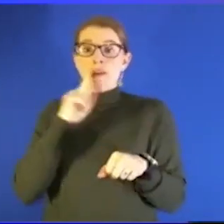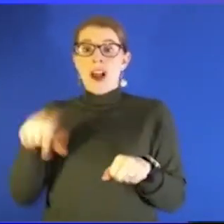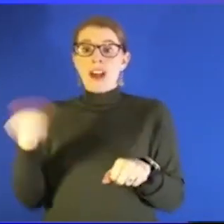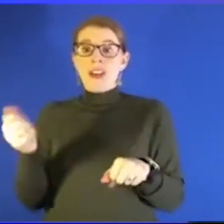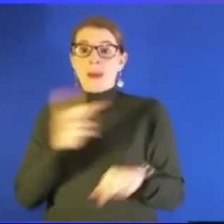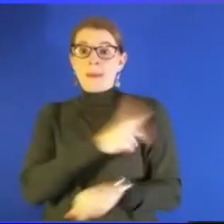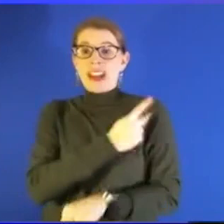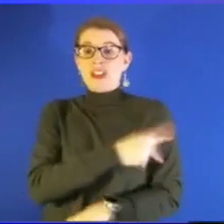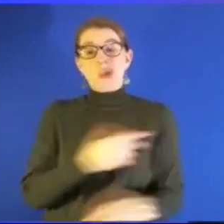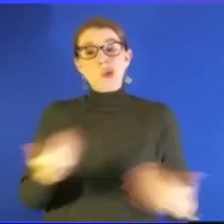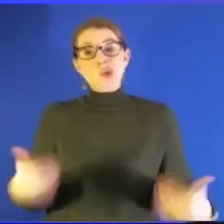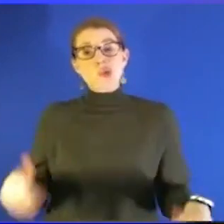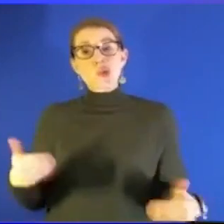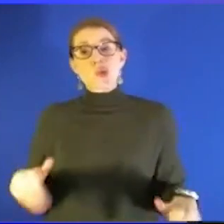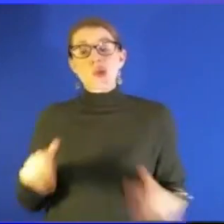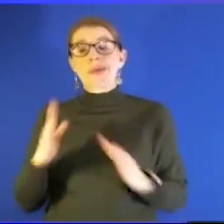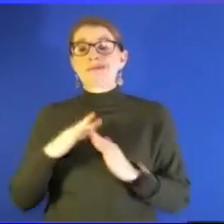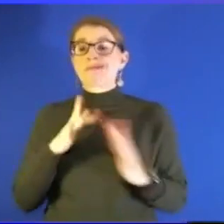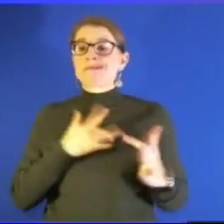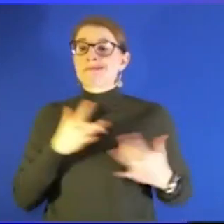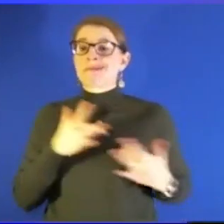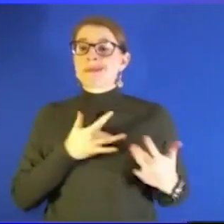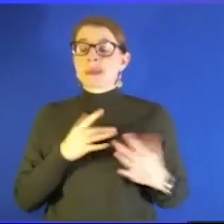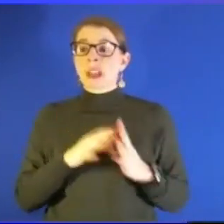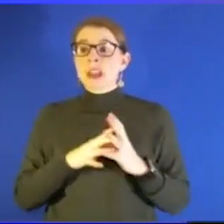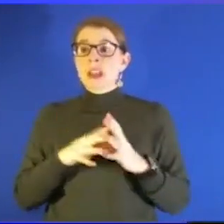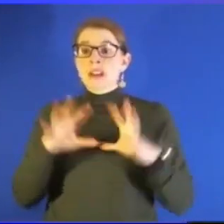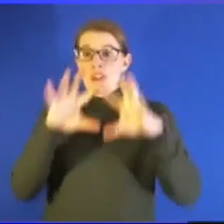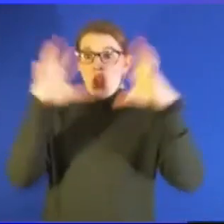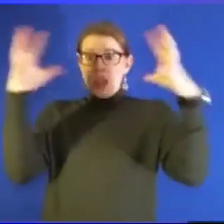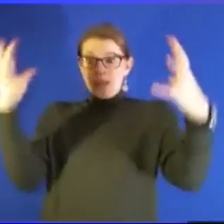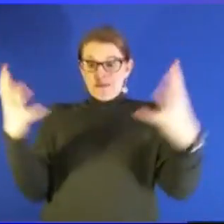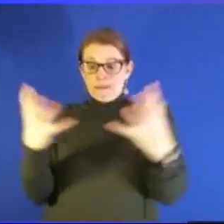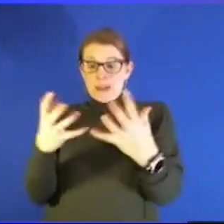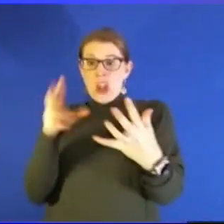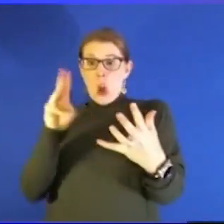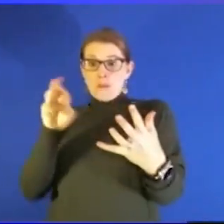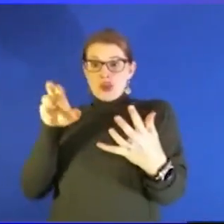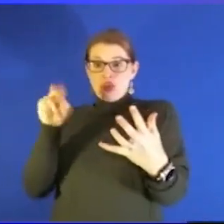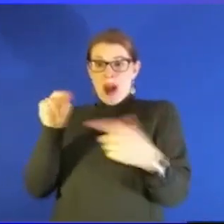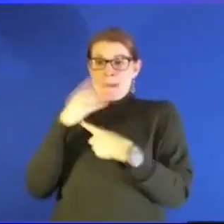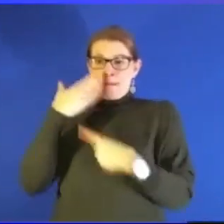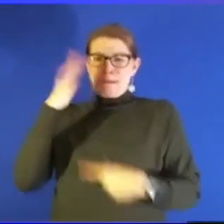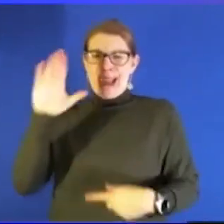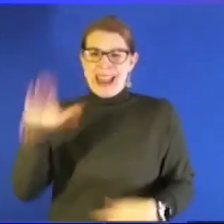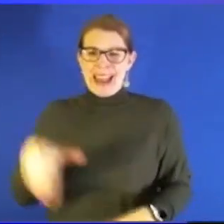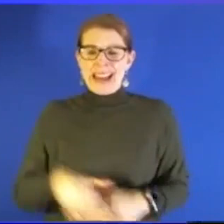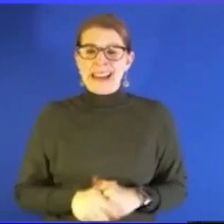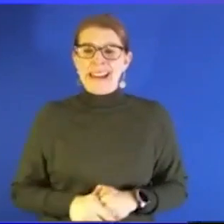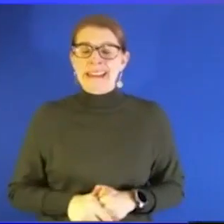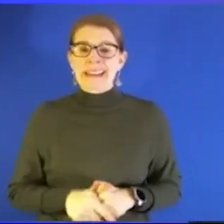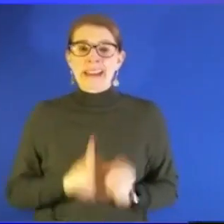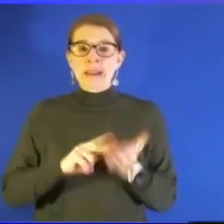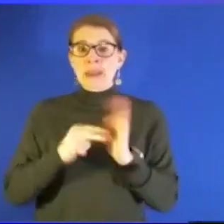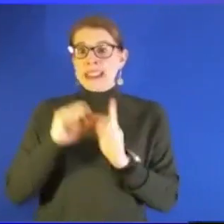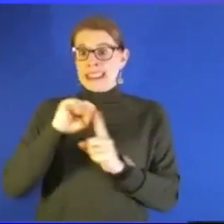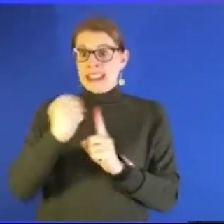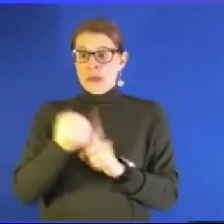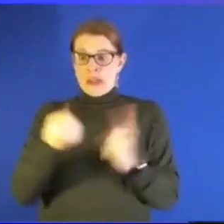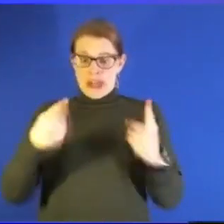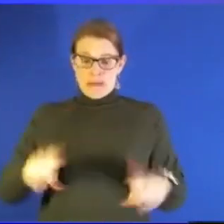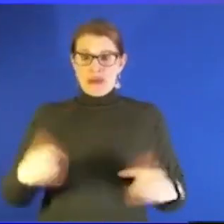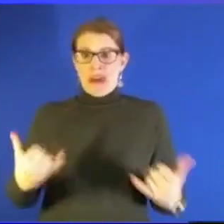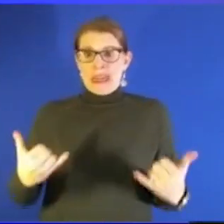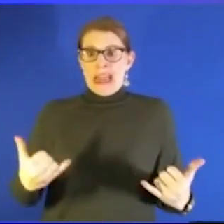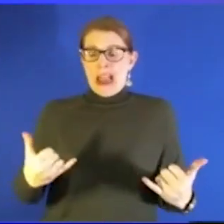significant concern. And so when you look at the whole big picture, Omicron is bad. It's putting us in the situation we're in currently today without